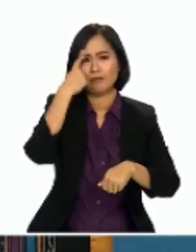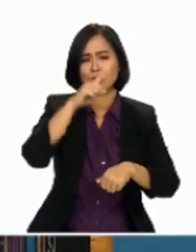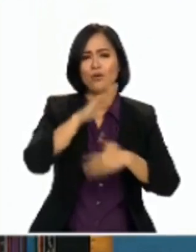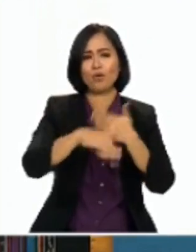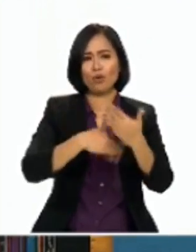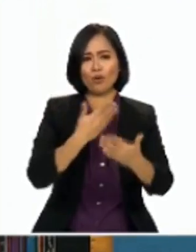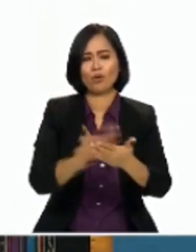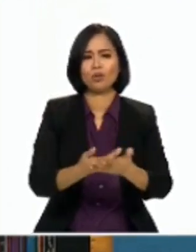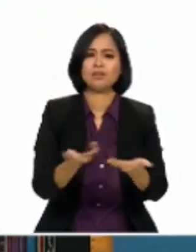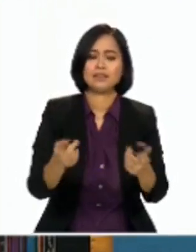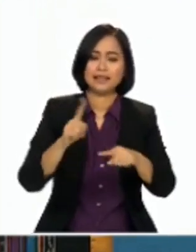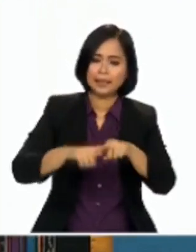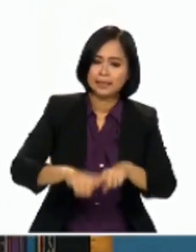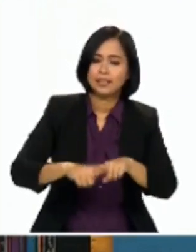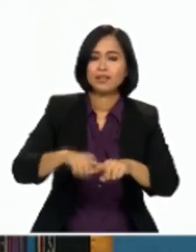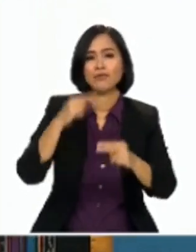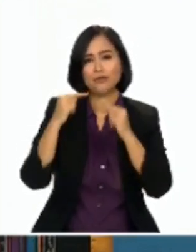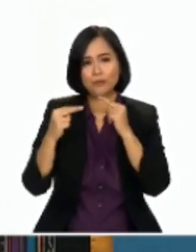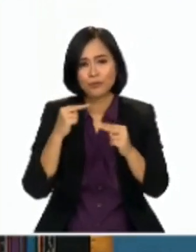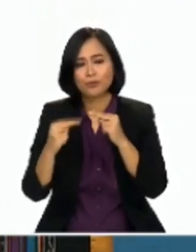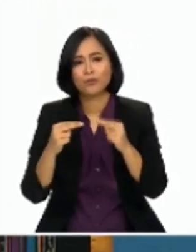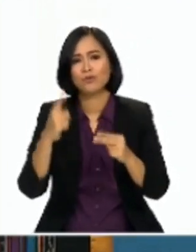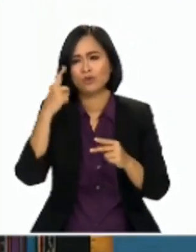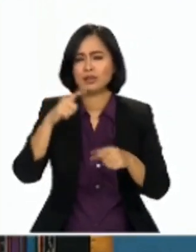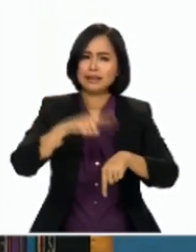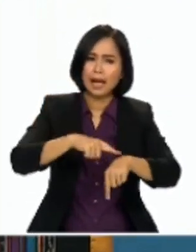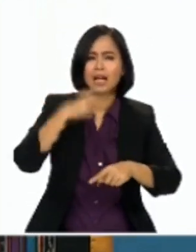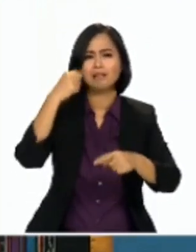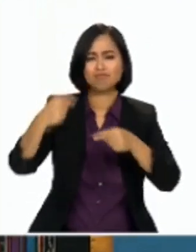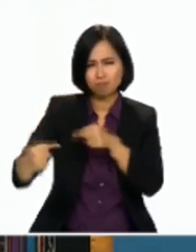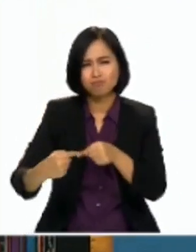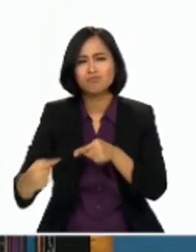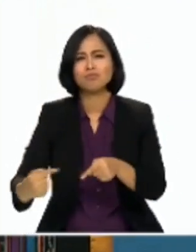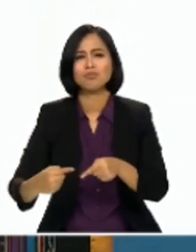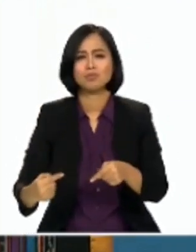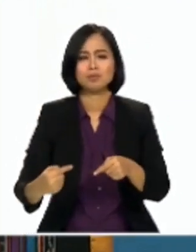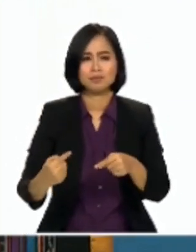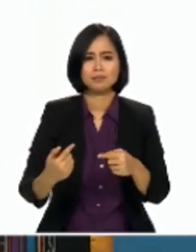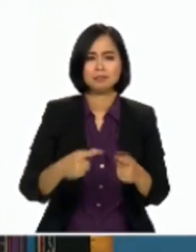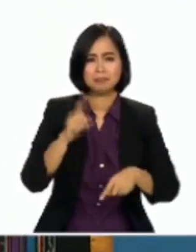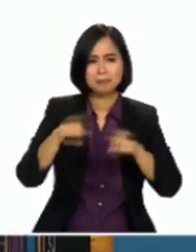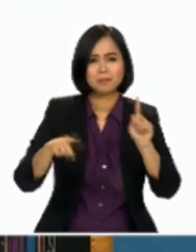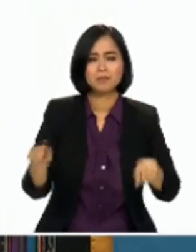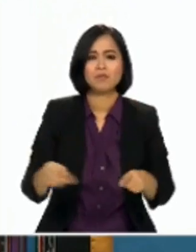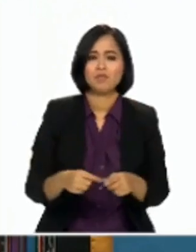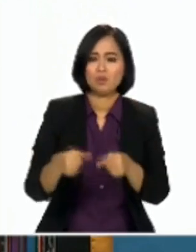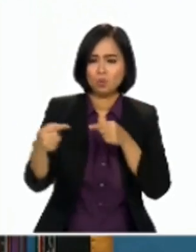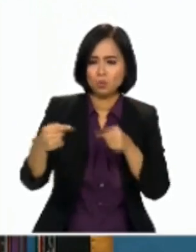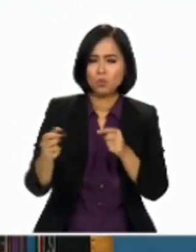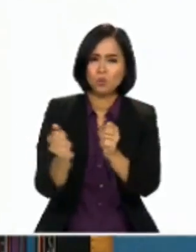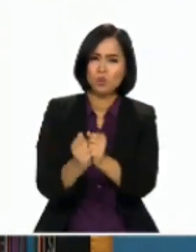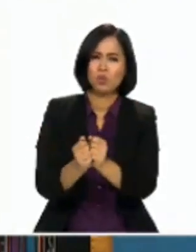time to negotiate, and a time to quarrel with your enemy, with